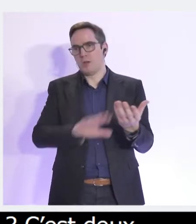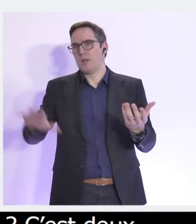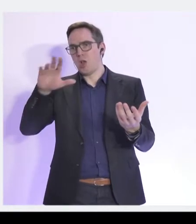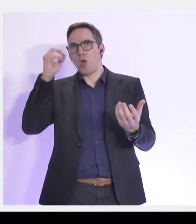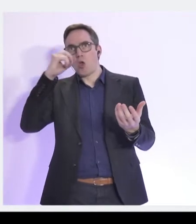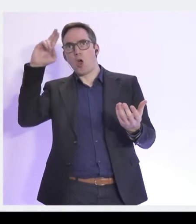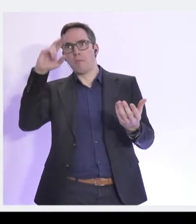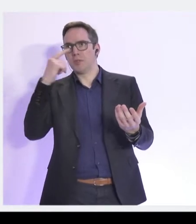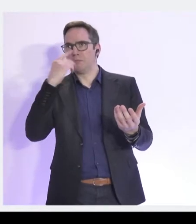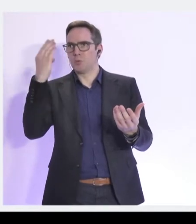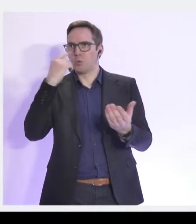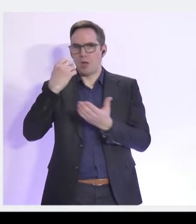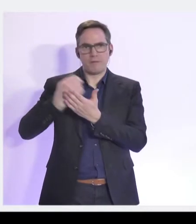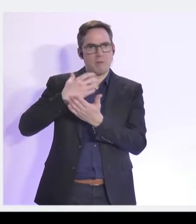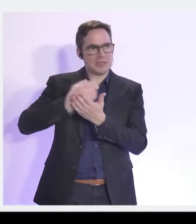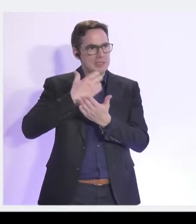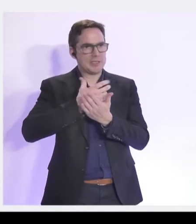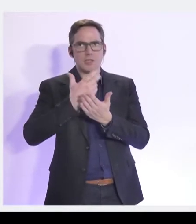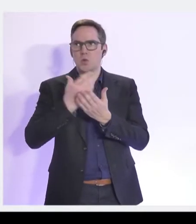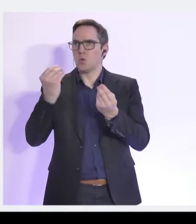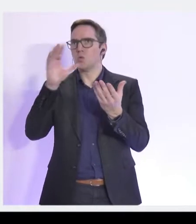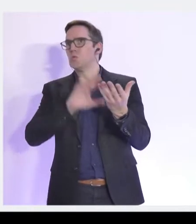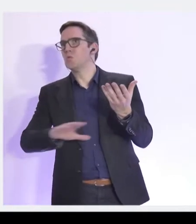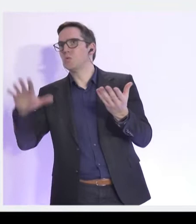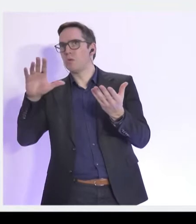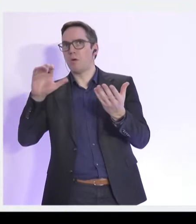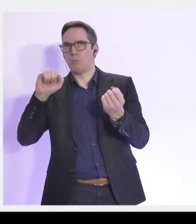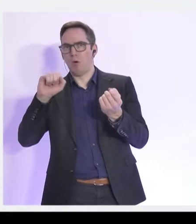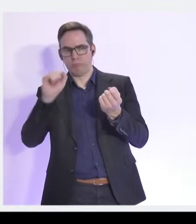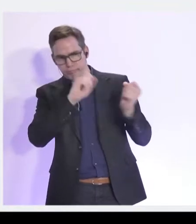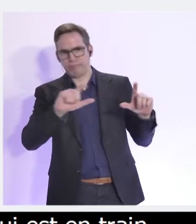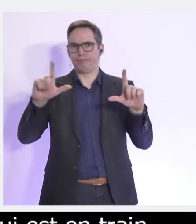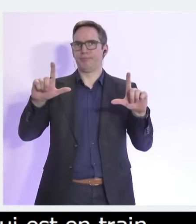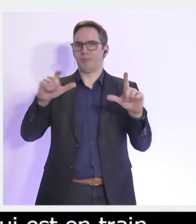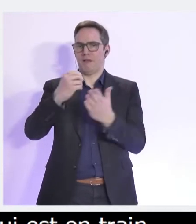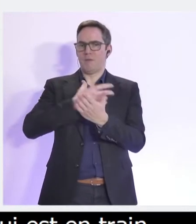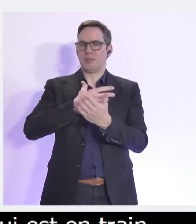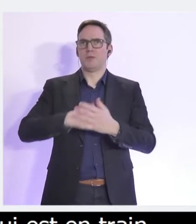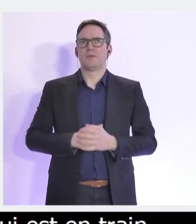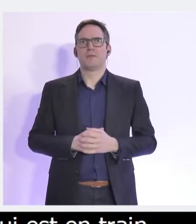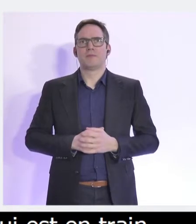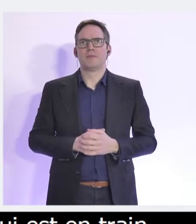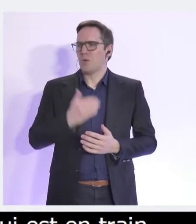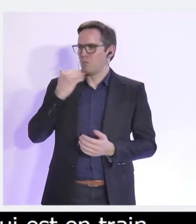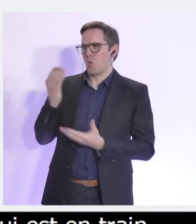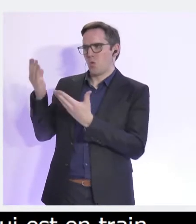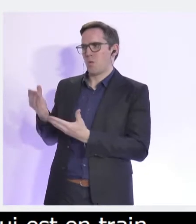that European people can have access to all those resources that already exist. Perhaps you'd like to expand on